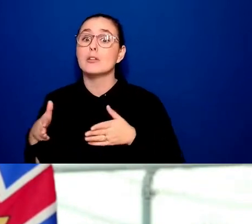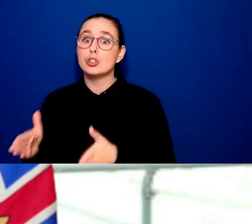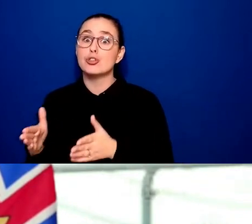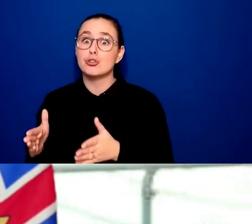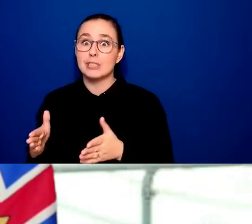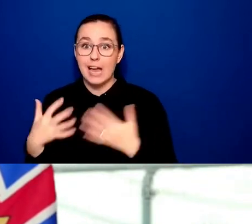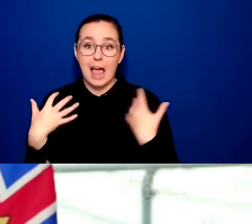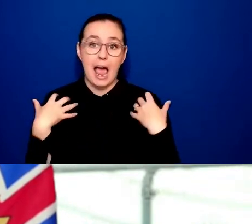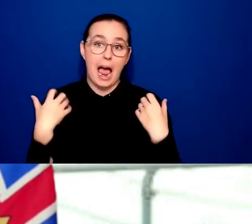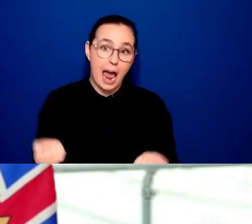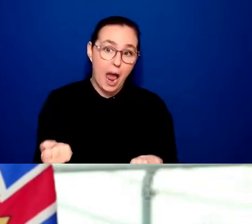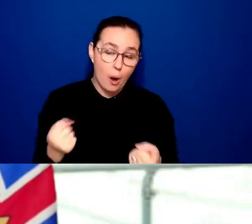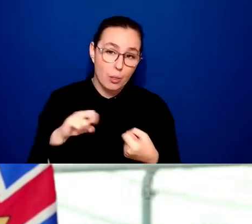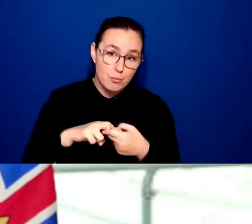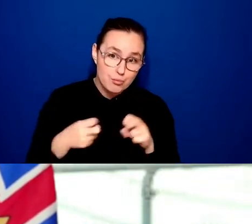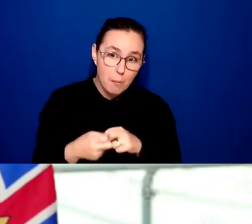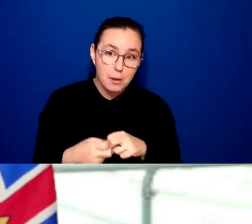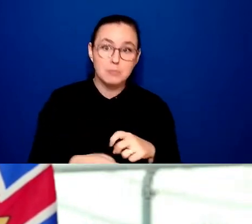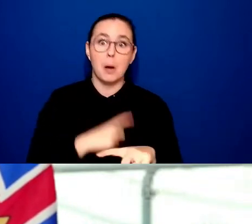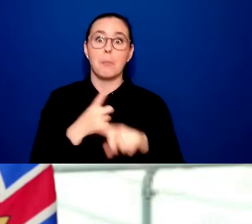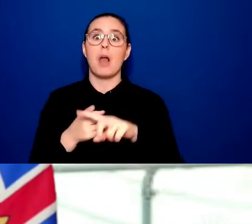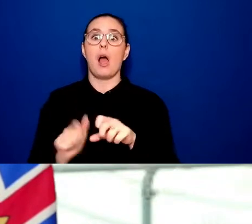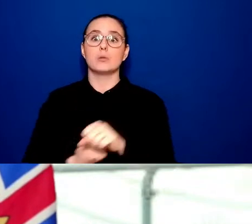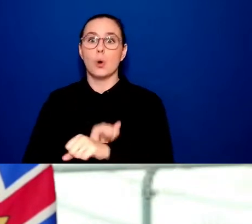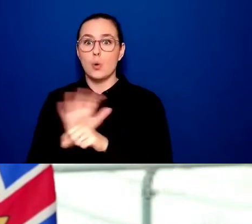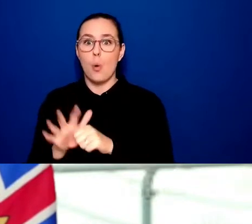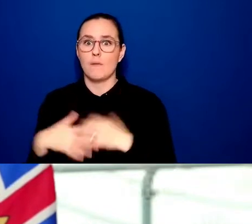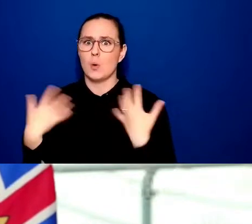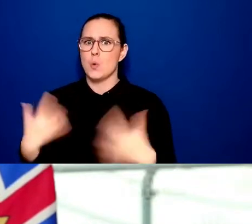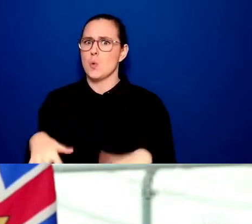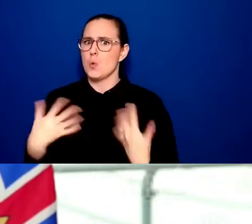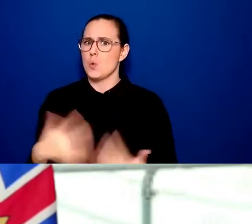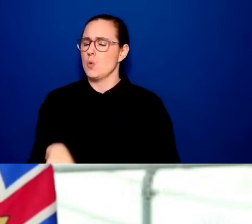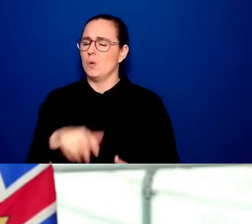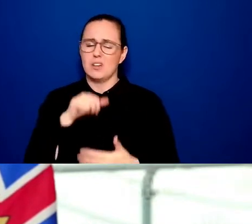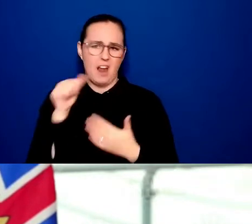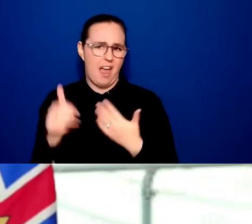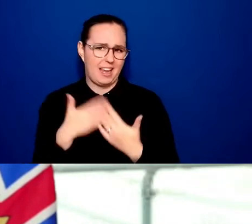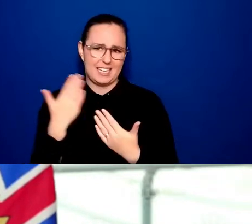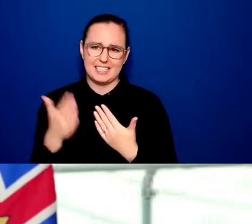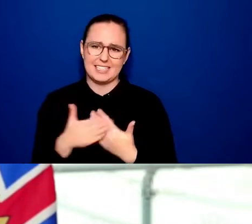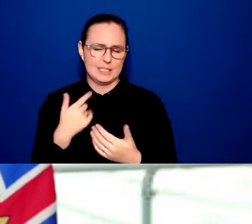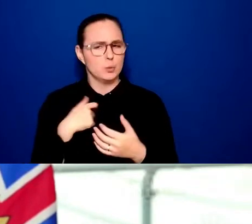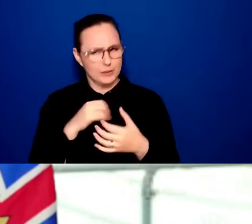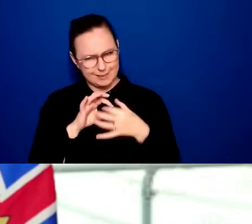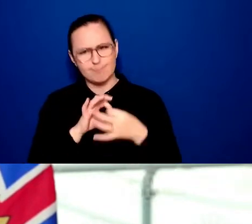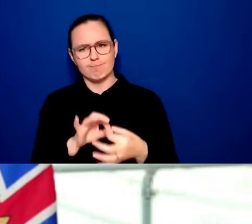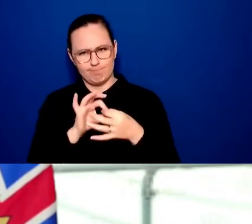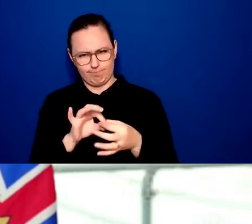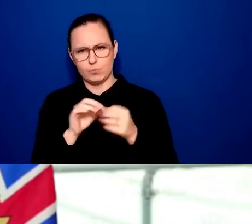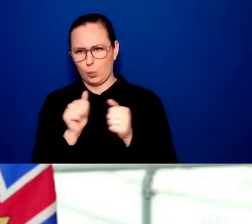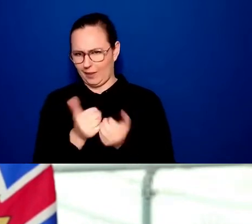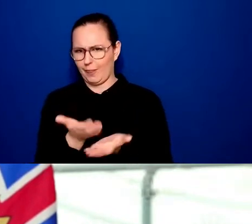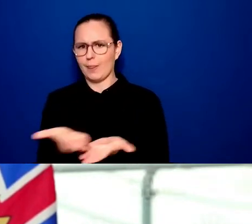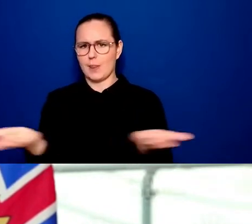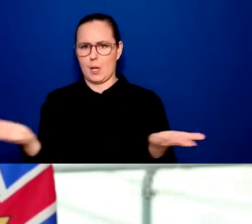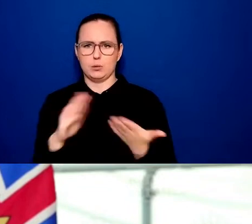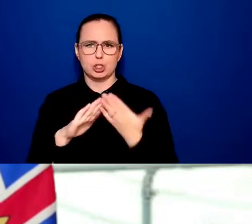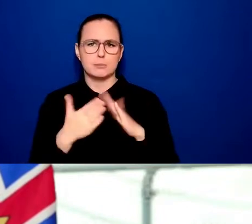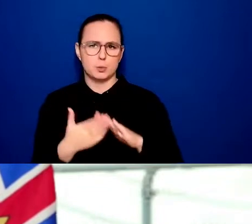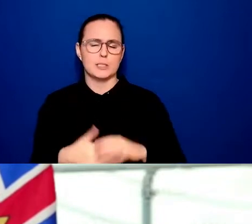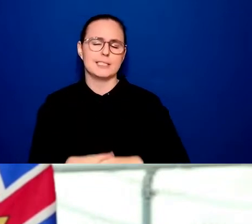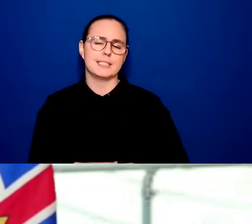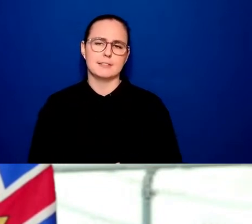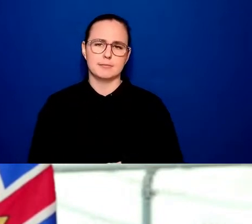working together with the community in the downtown east side and in other communities to see what we can do. Do you have a